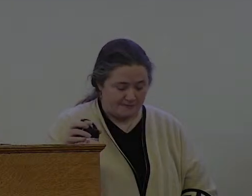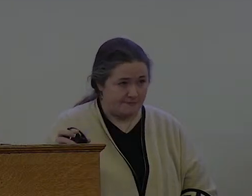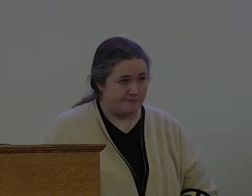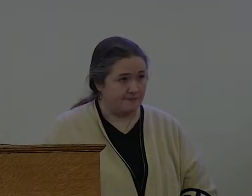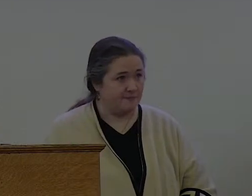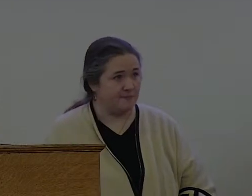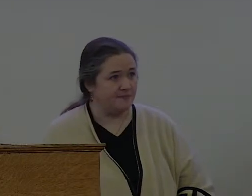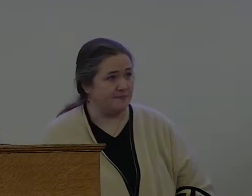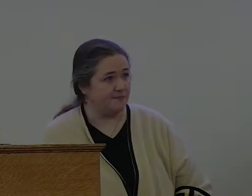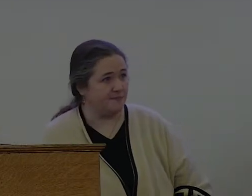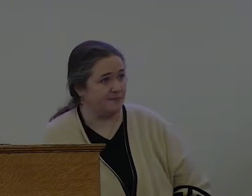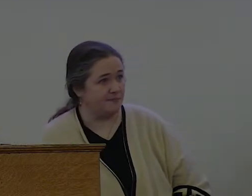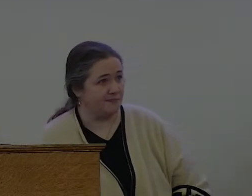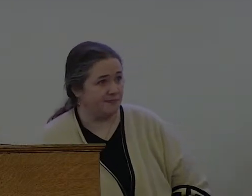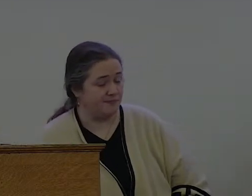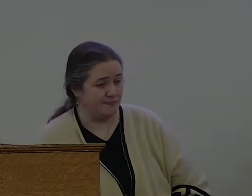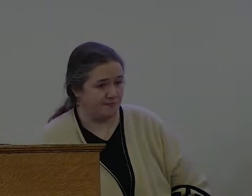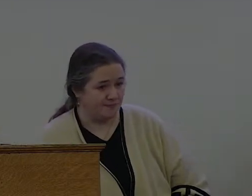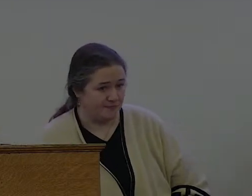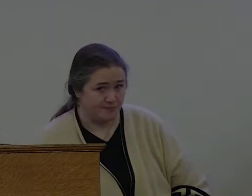The